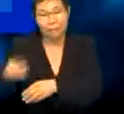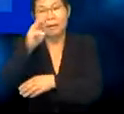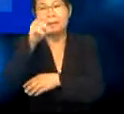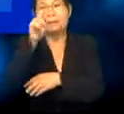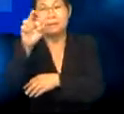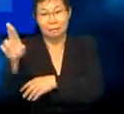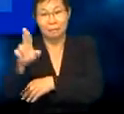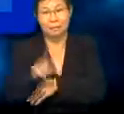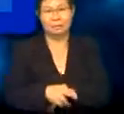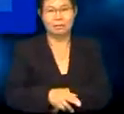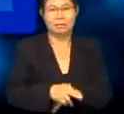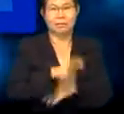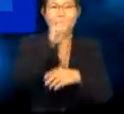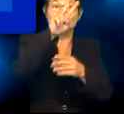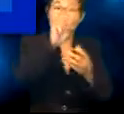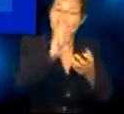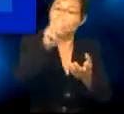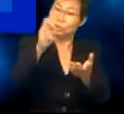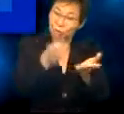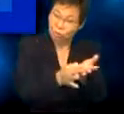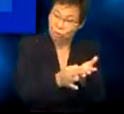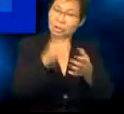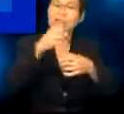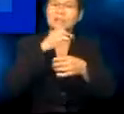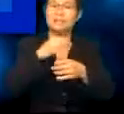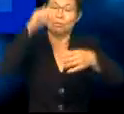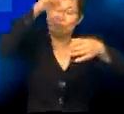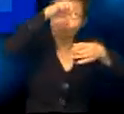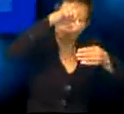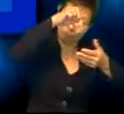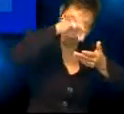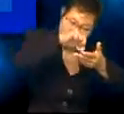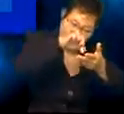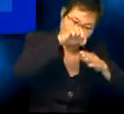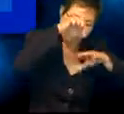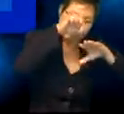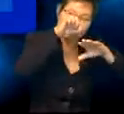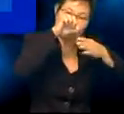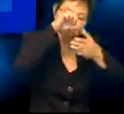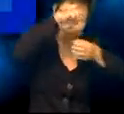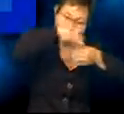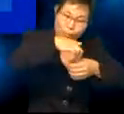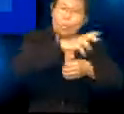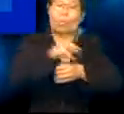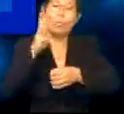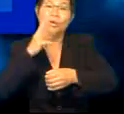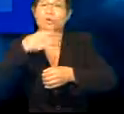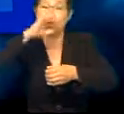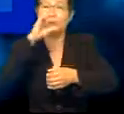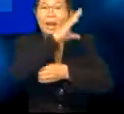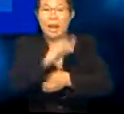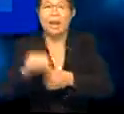matter. The 20-cent coin that you slot in, the water that you